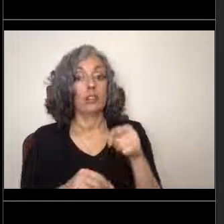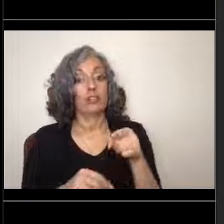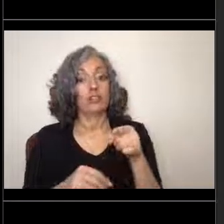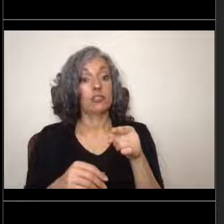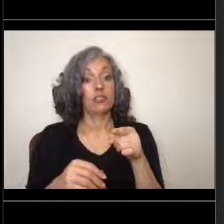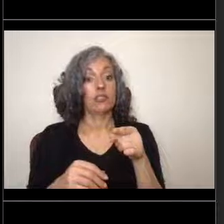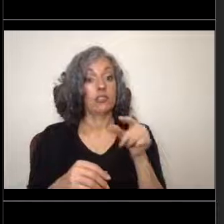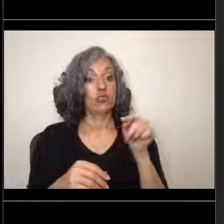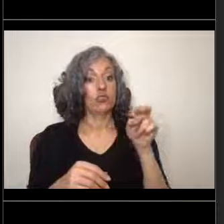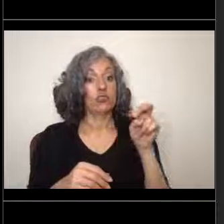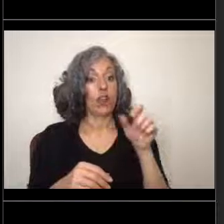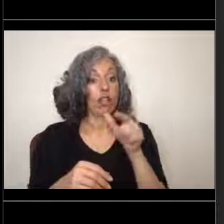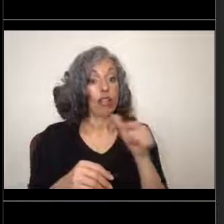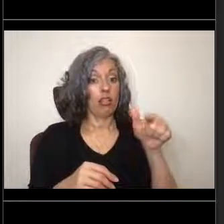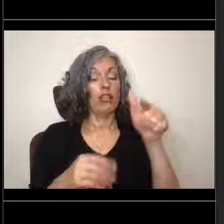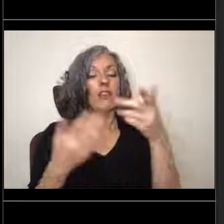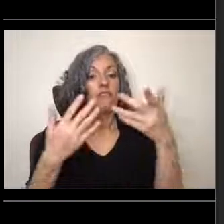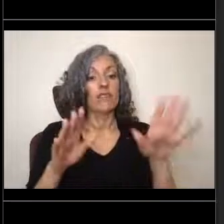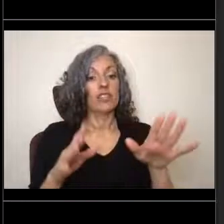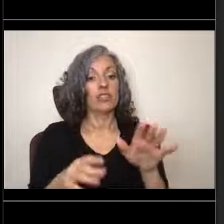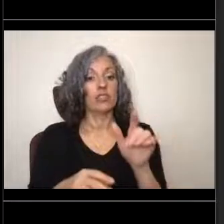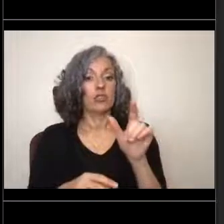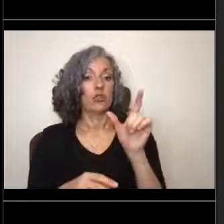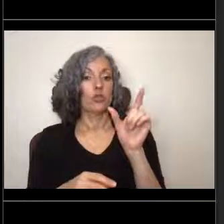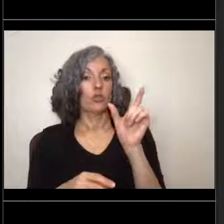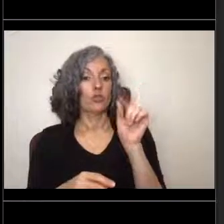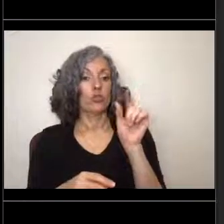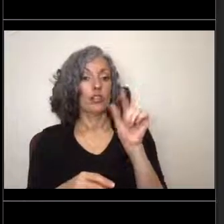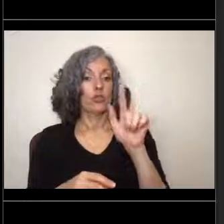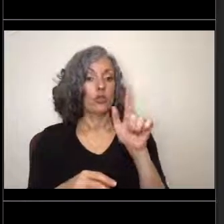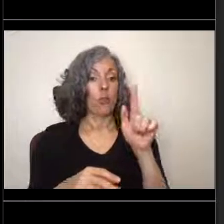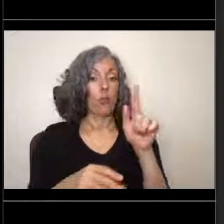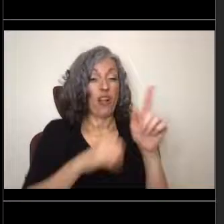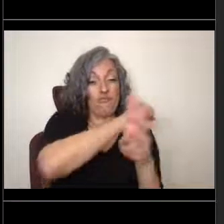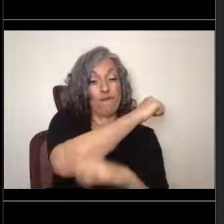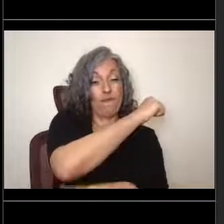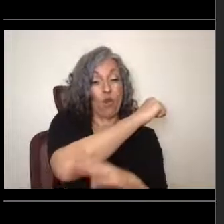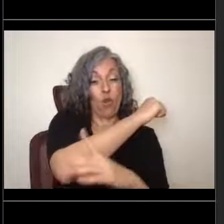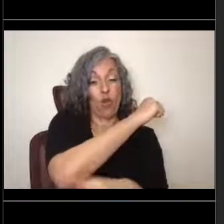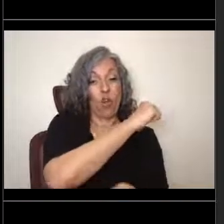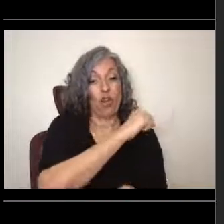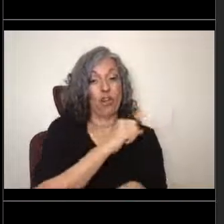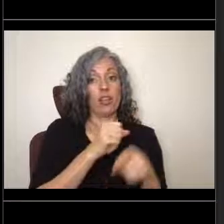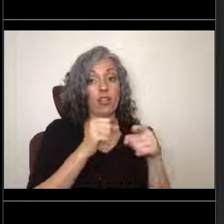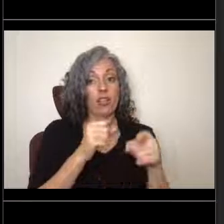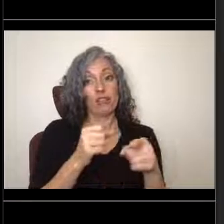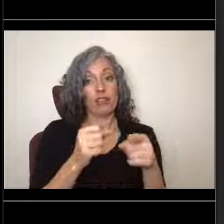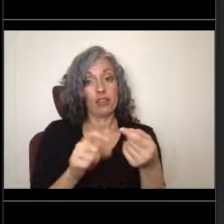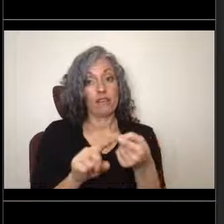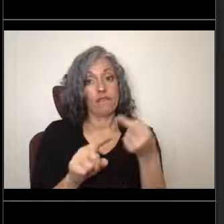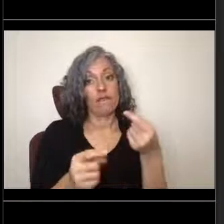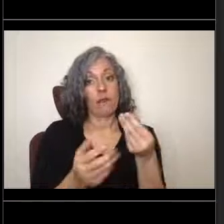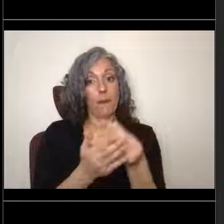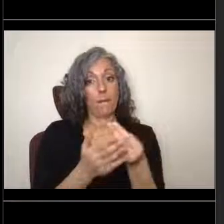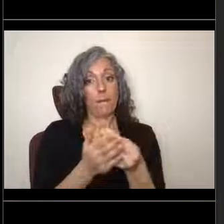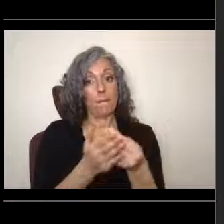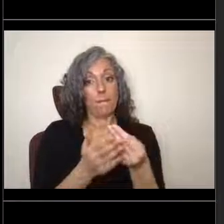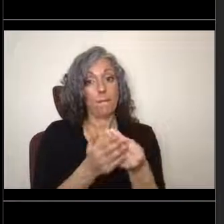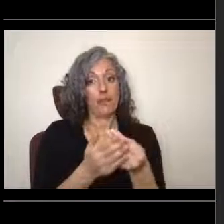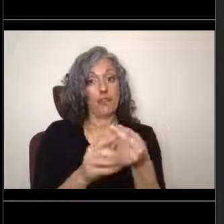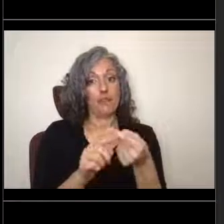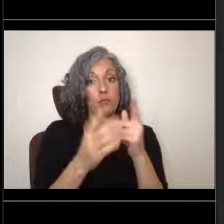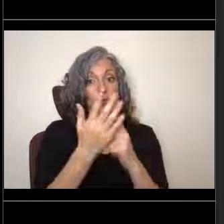which was completed in the fall of 2021. The project was delivered by utilizing funding from the commission's active transportation